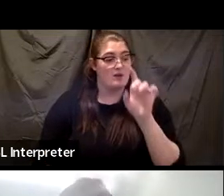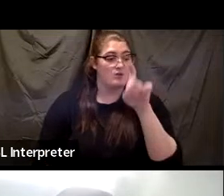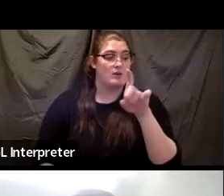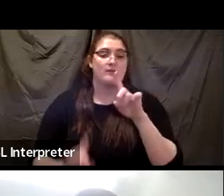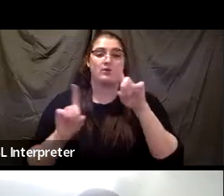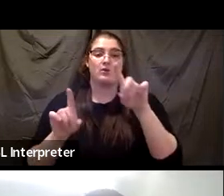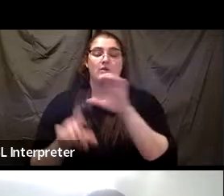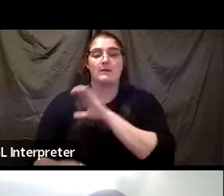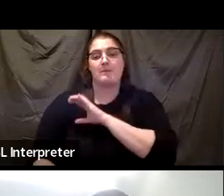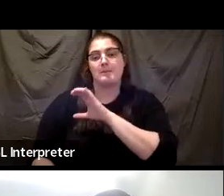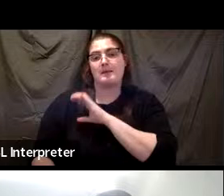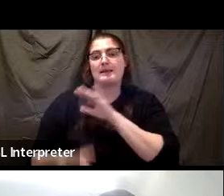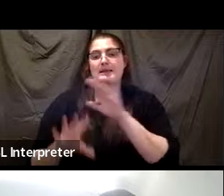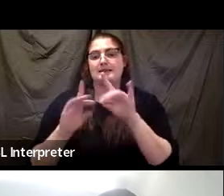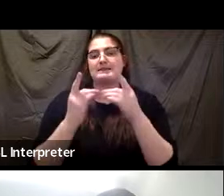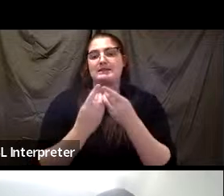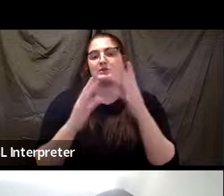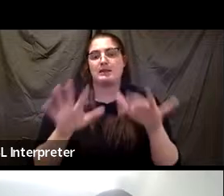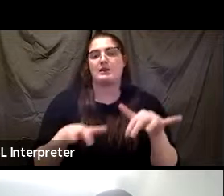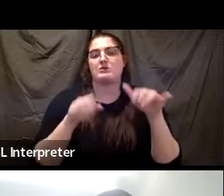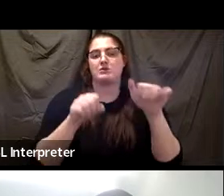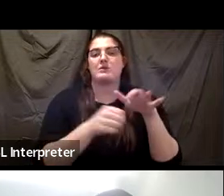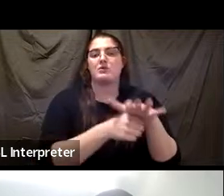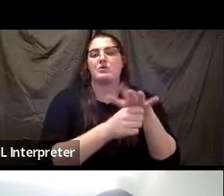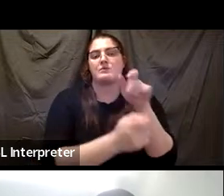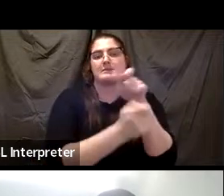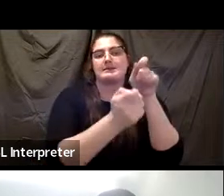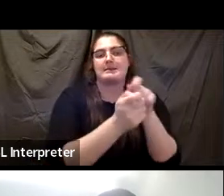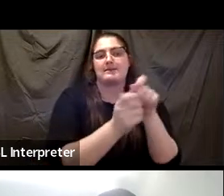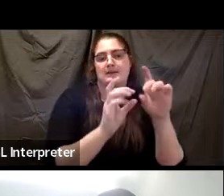police district that's hosting it in those districts.